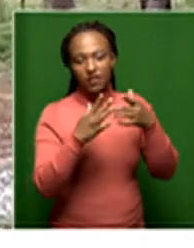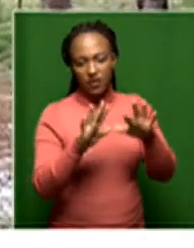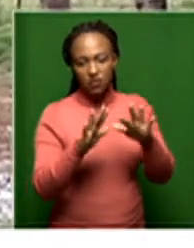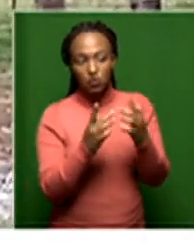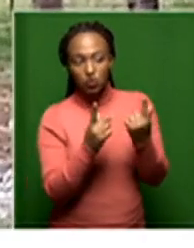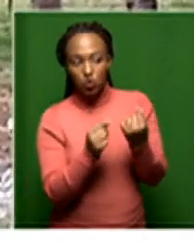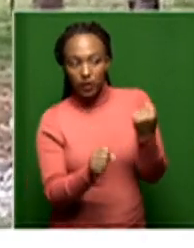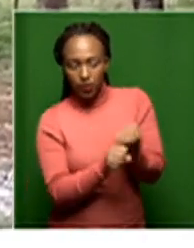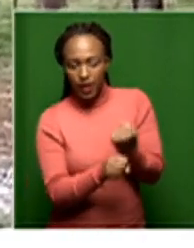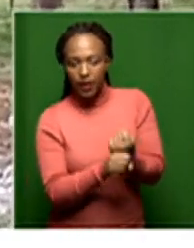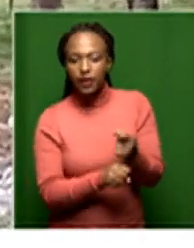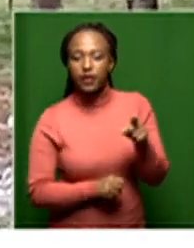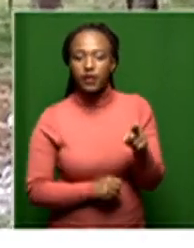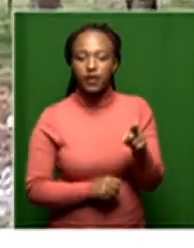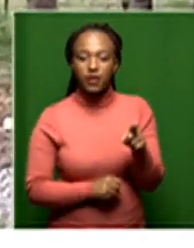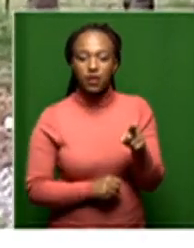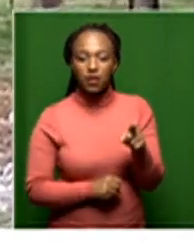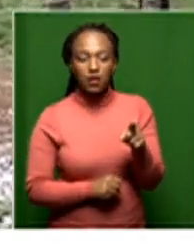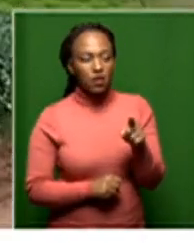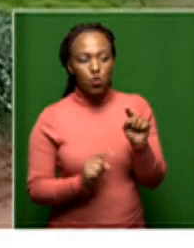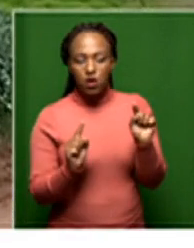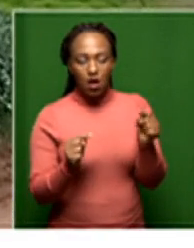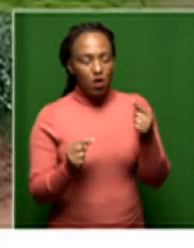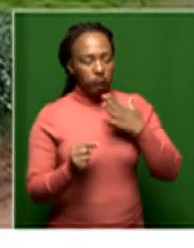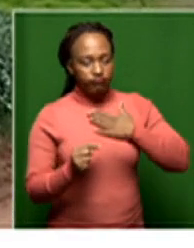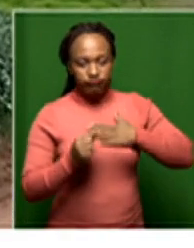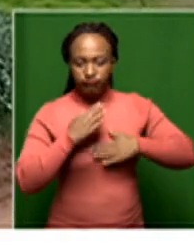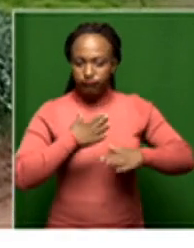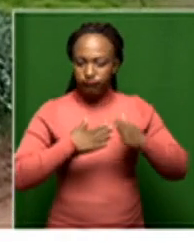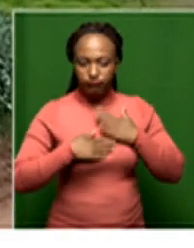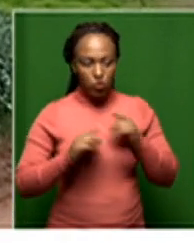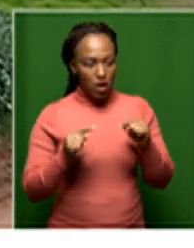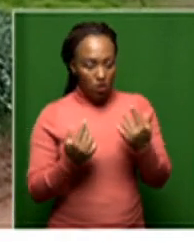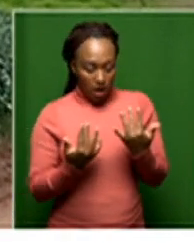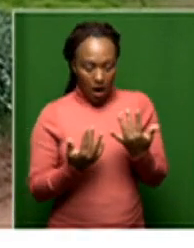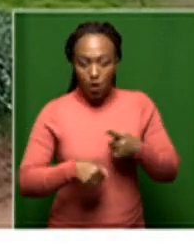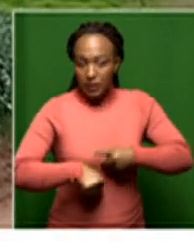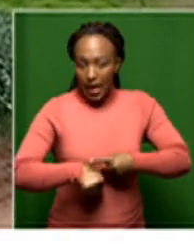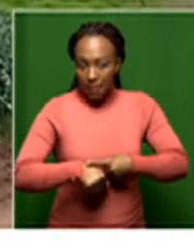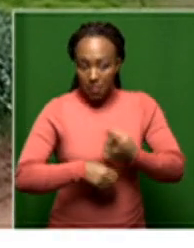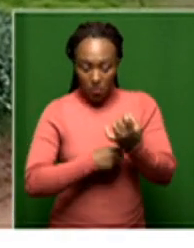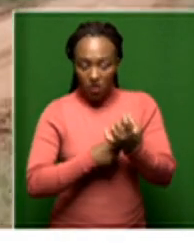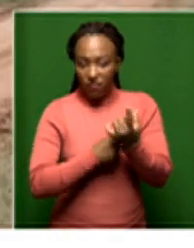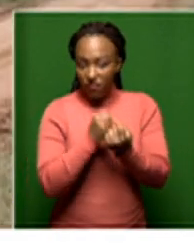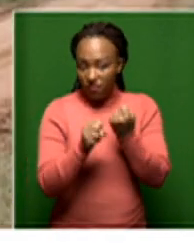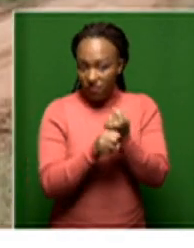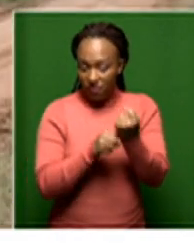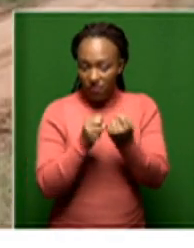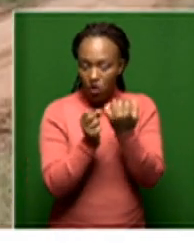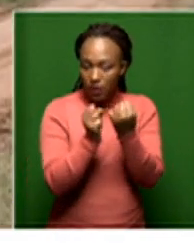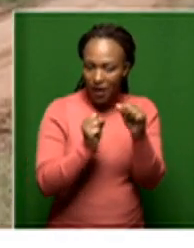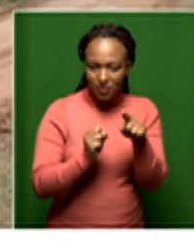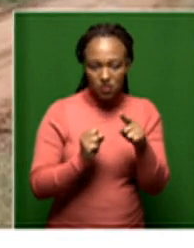job. And we should be intolerant of this, particularly in today's era. The second has been